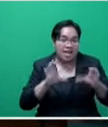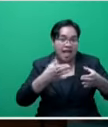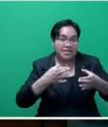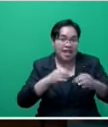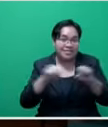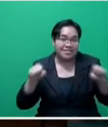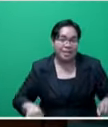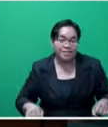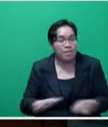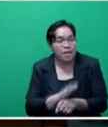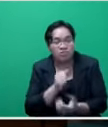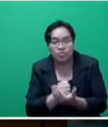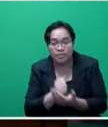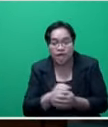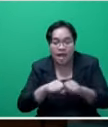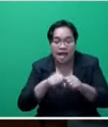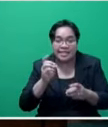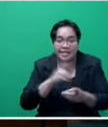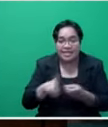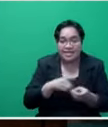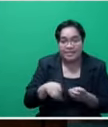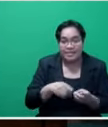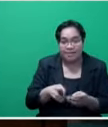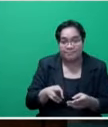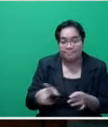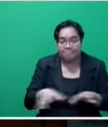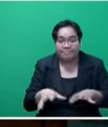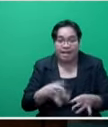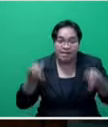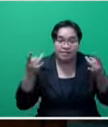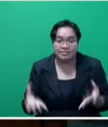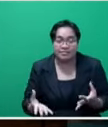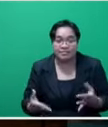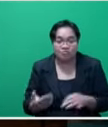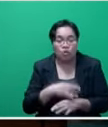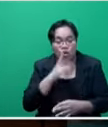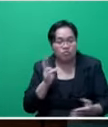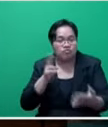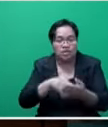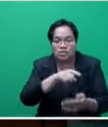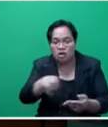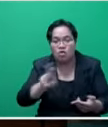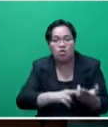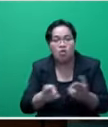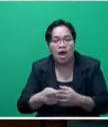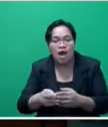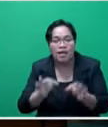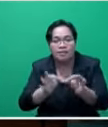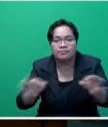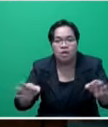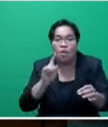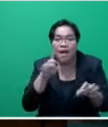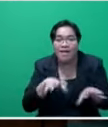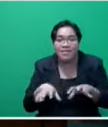to ensure that disaster ready activities also reach our rural and maritime communities. One such